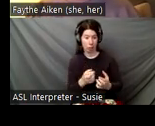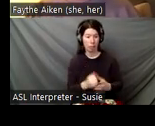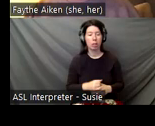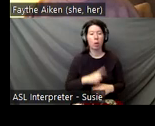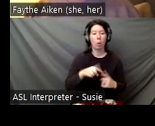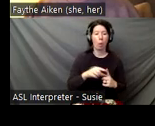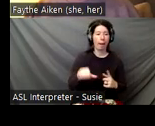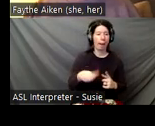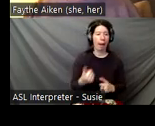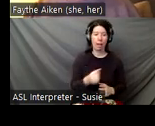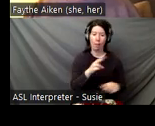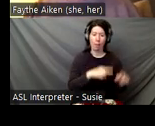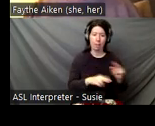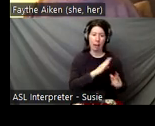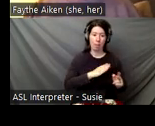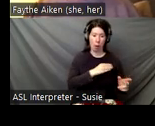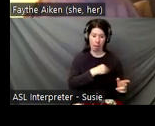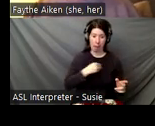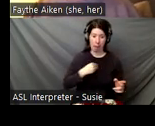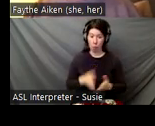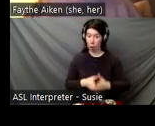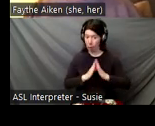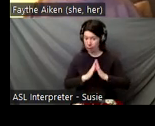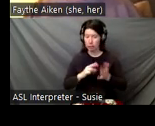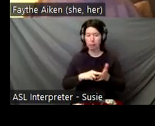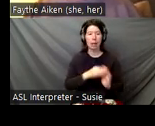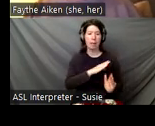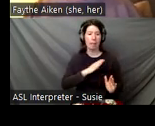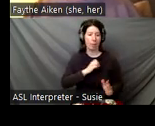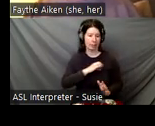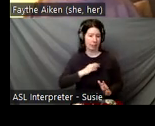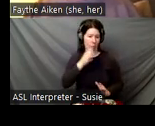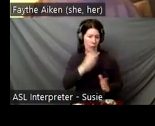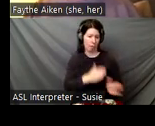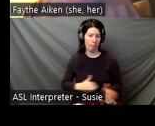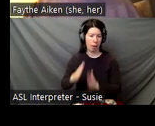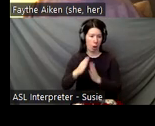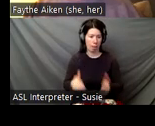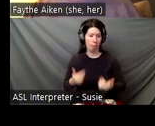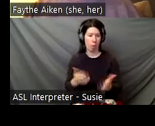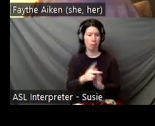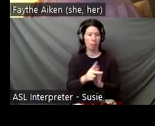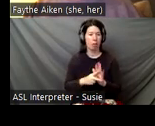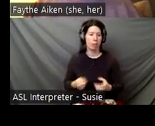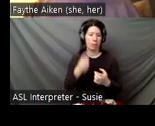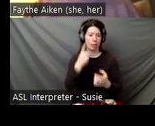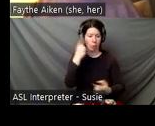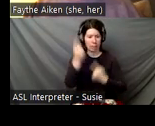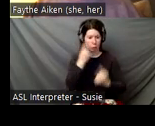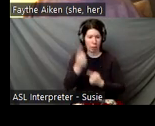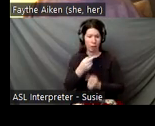any oversight board member, the board staff shall prepare a proposed policy recommendation for consideration by the